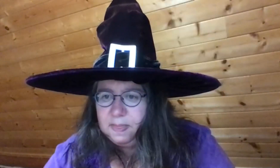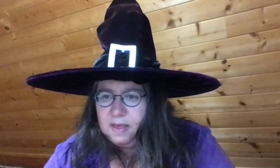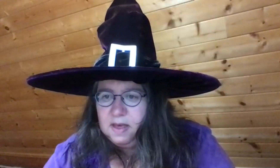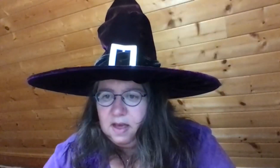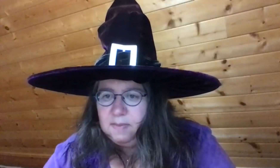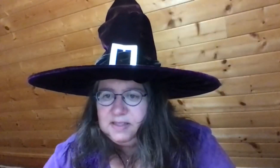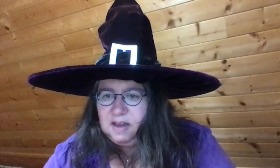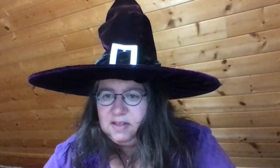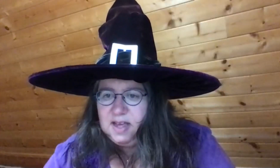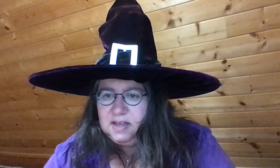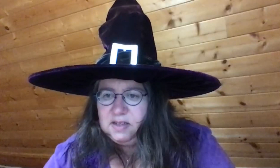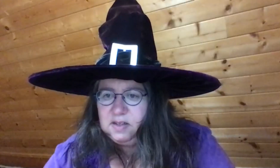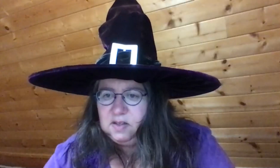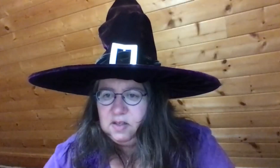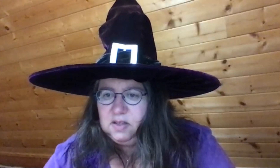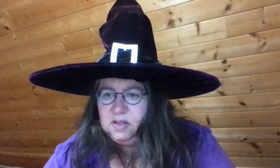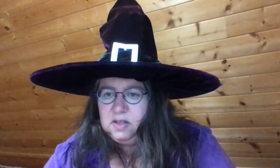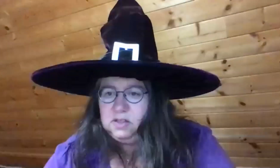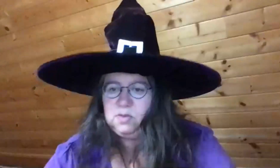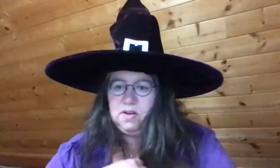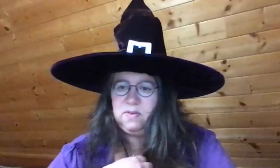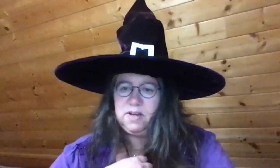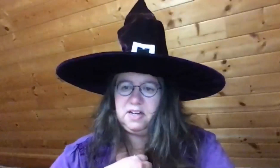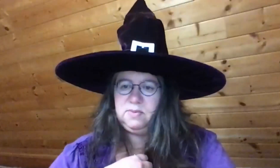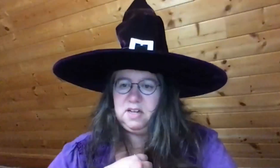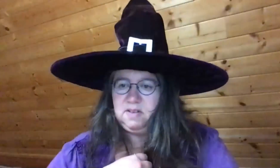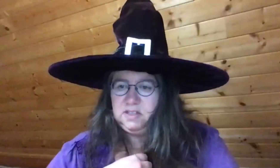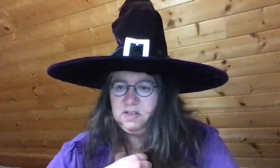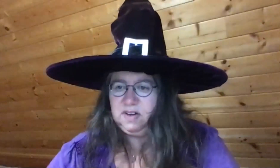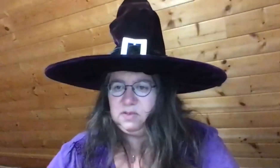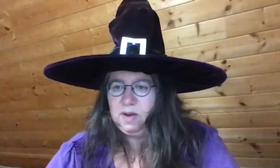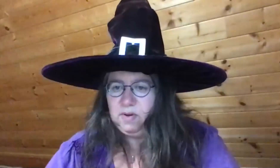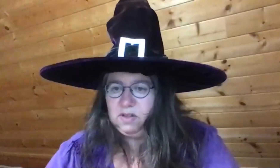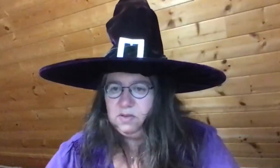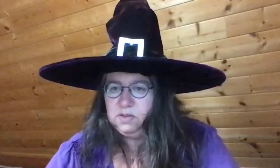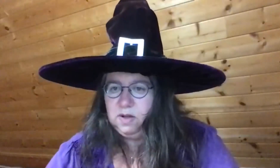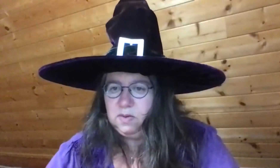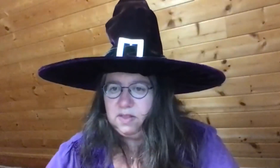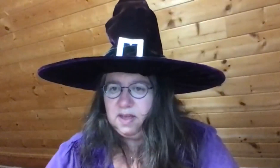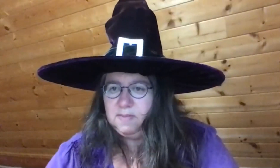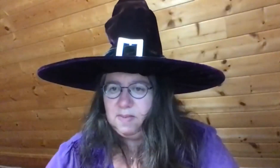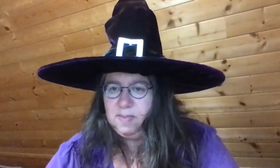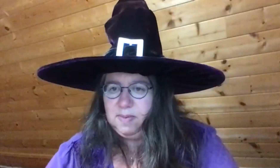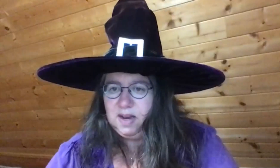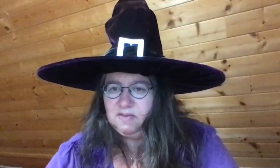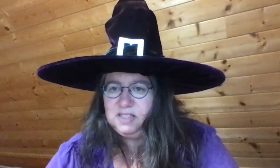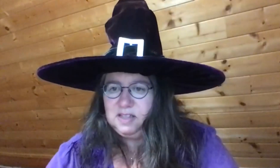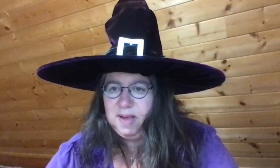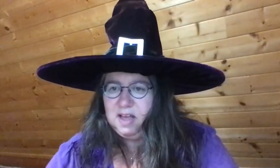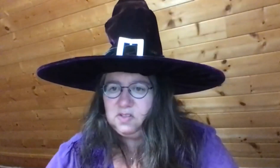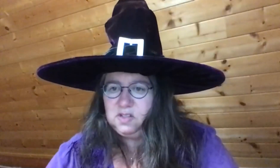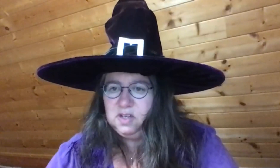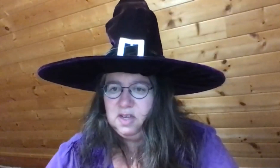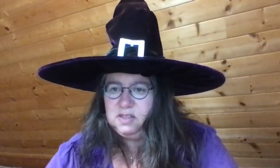asking, it sounded like she was wondering if we were connecting with dead relatives and friends way more than usual, or that maybe people that had